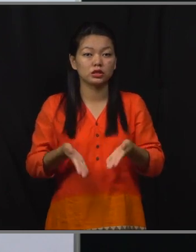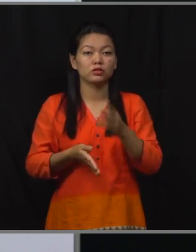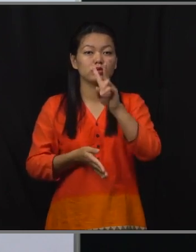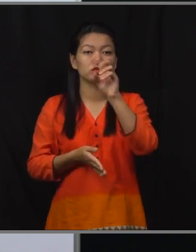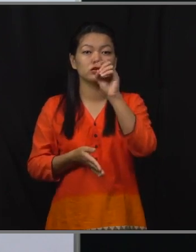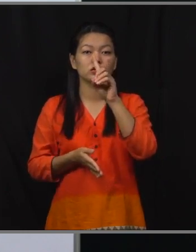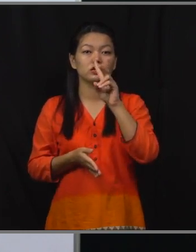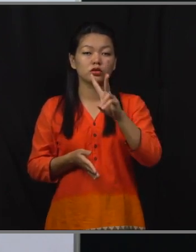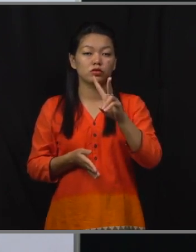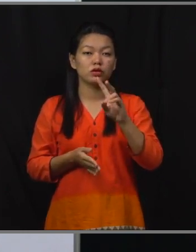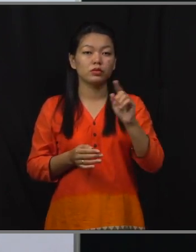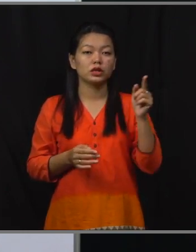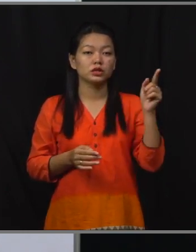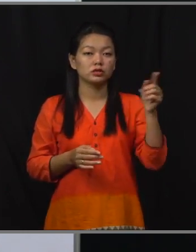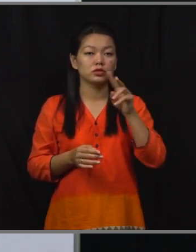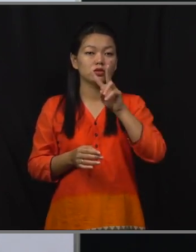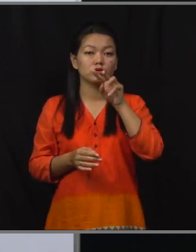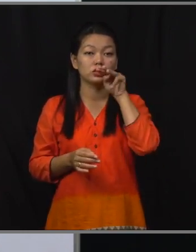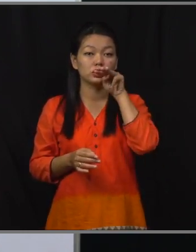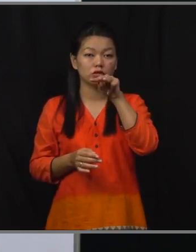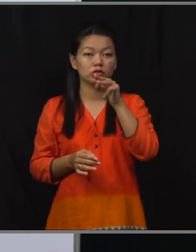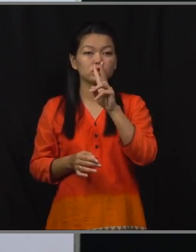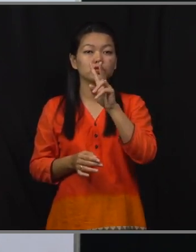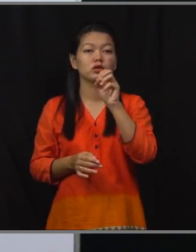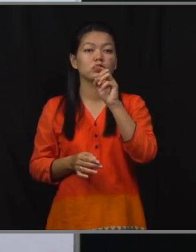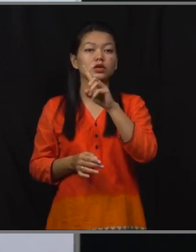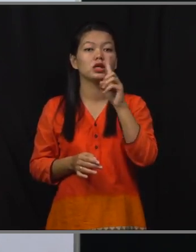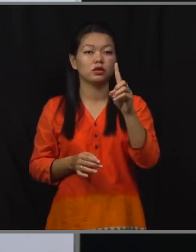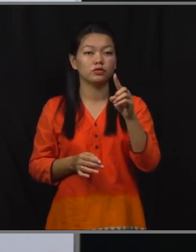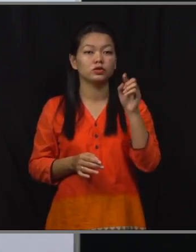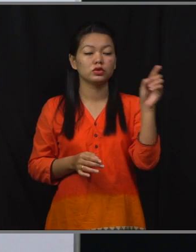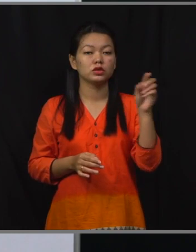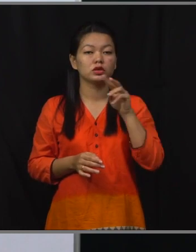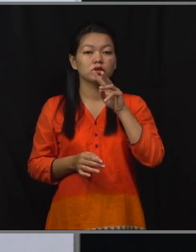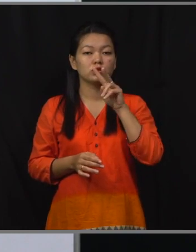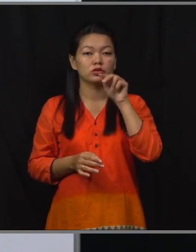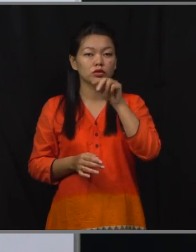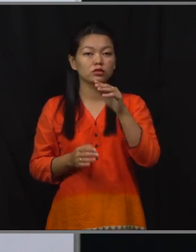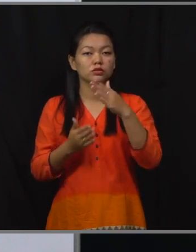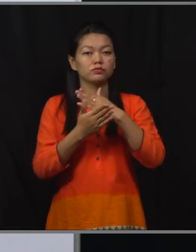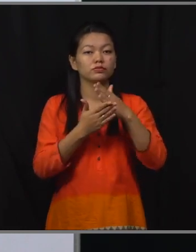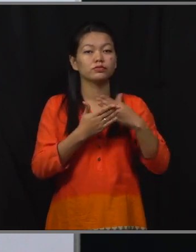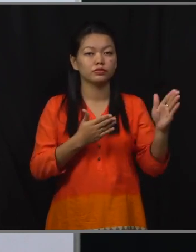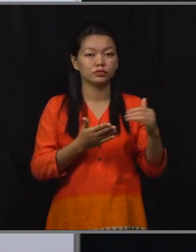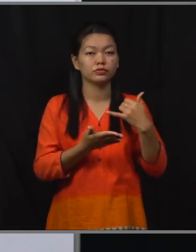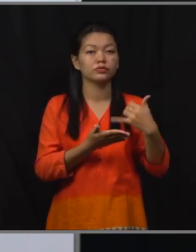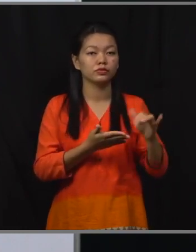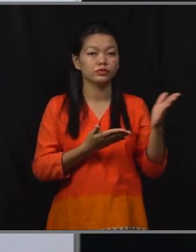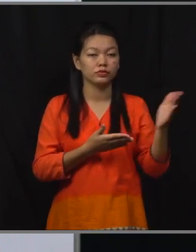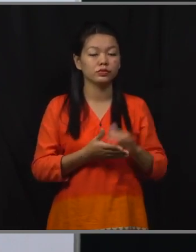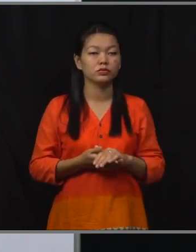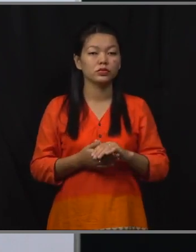surplus. Next, we have do office expenses. This office expenses is